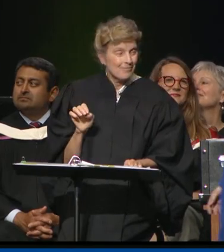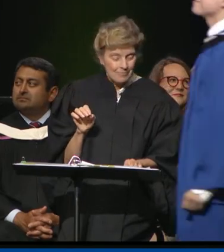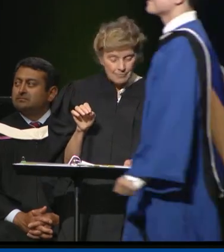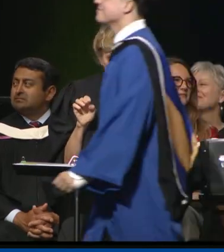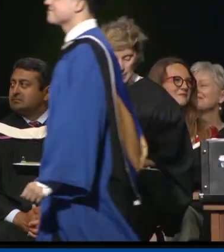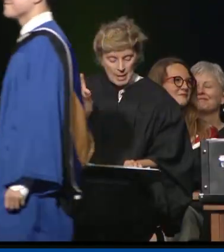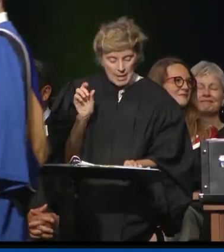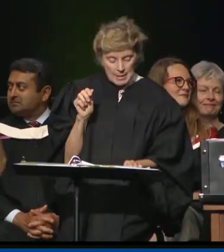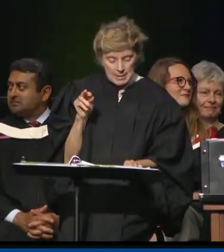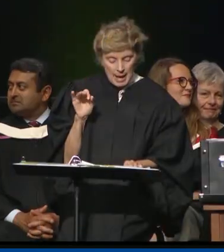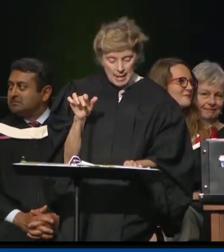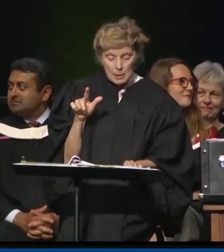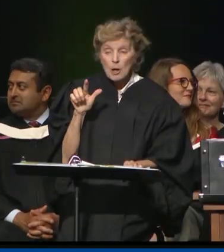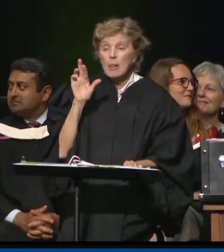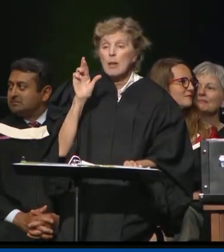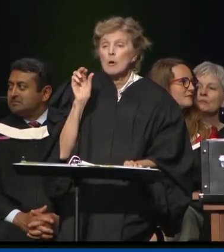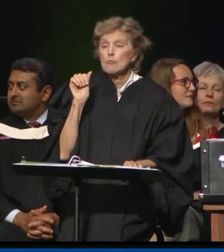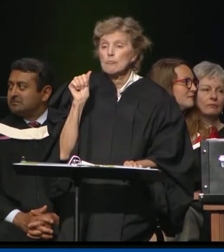Daniel Ramos.